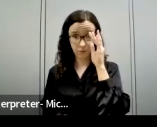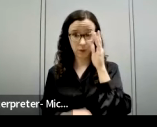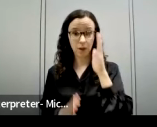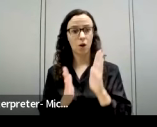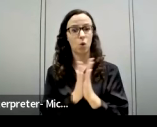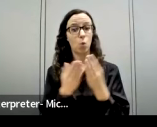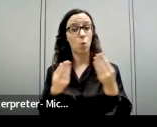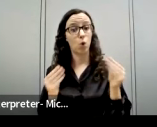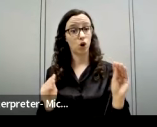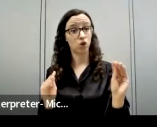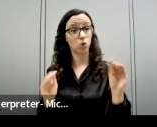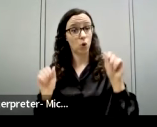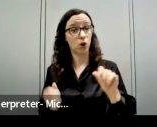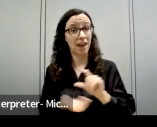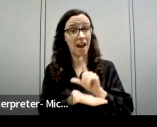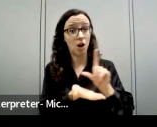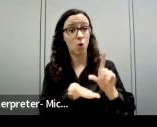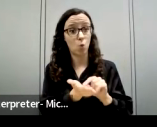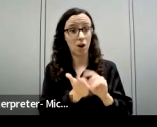bookstore, they'll be able to print the book.